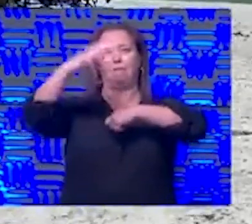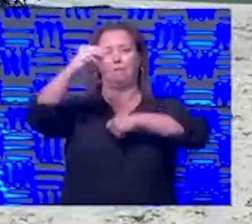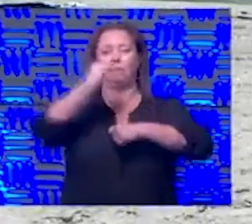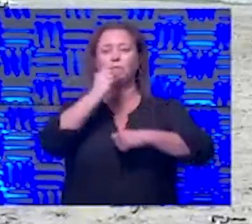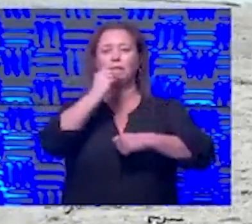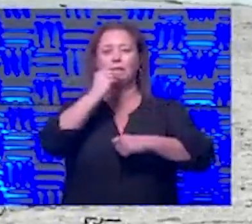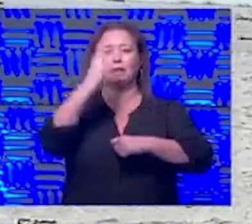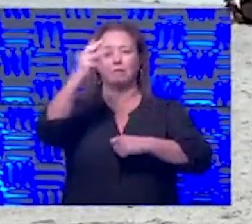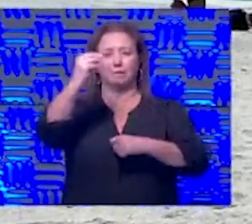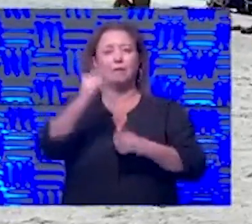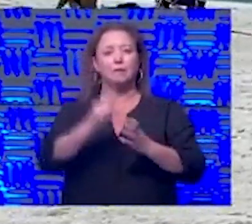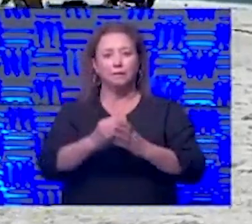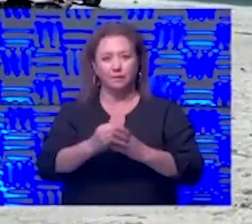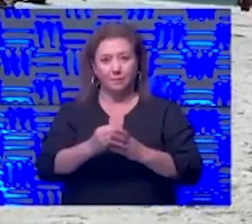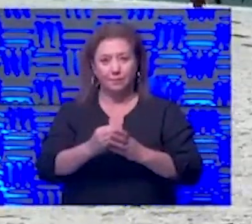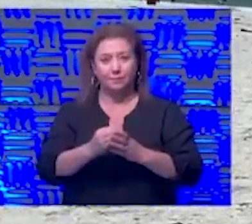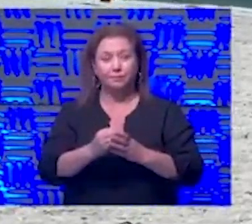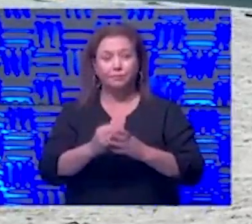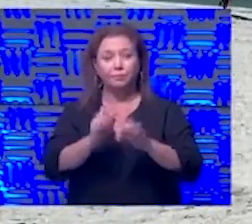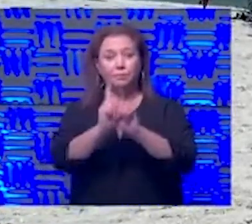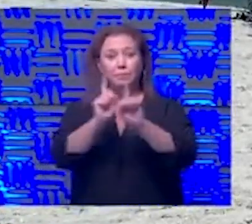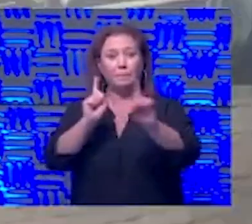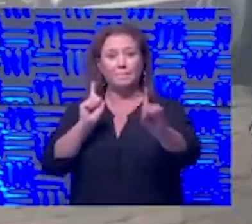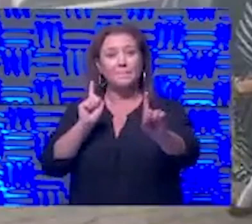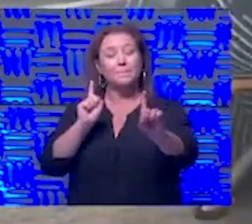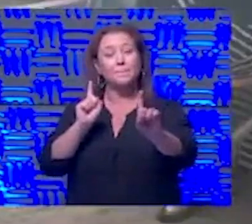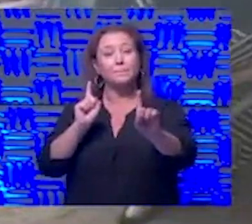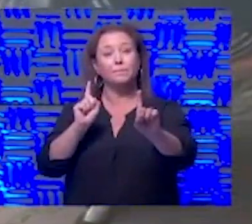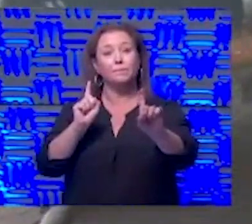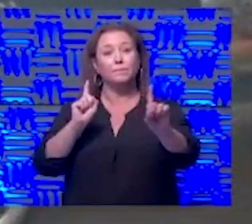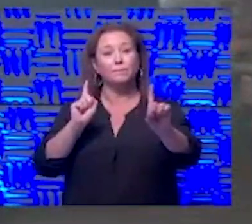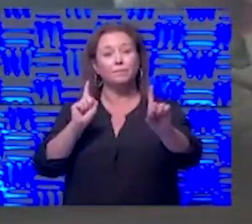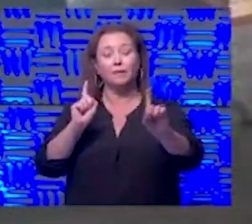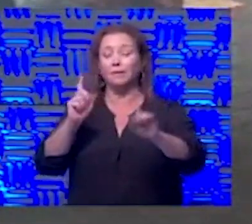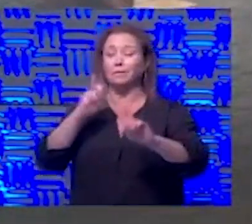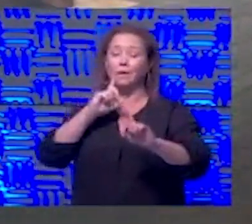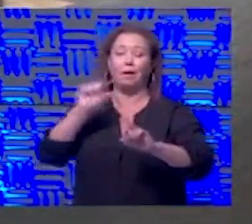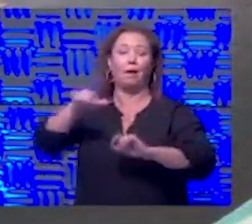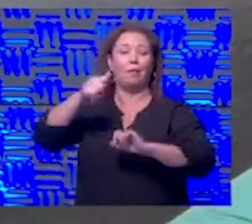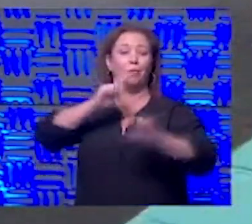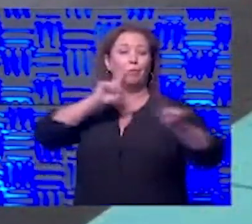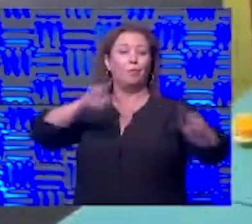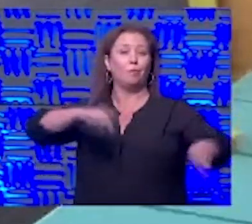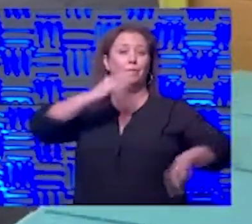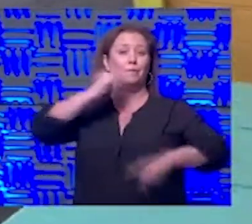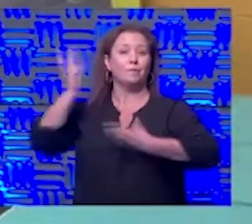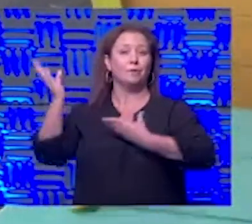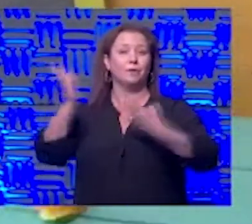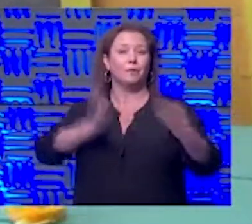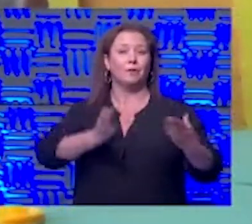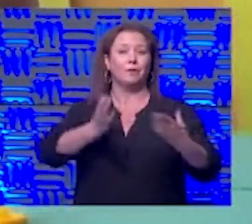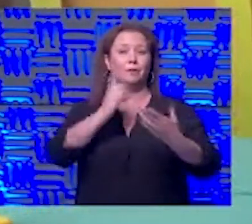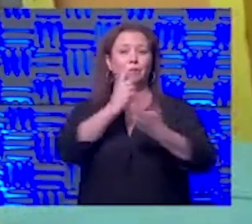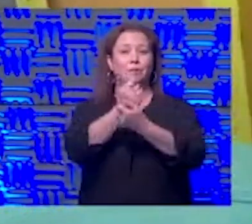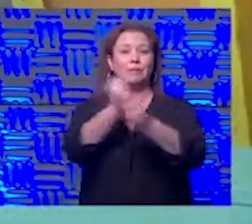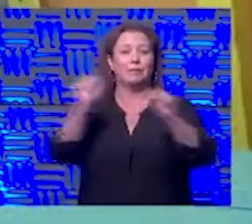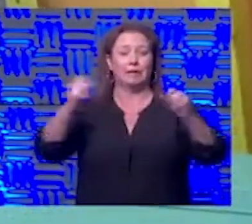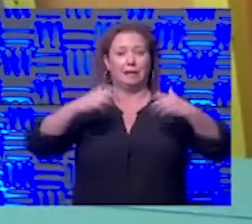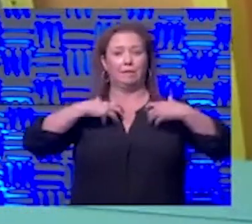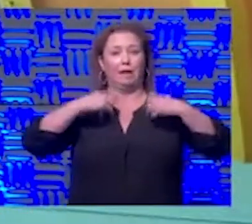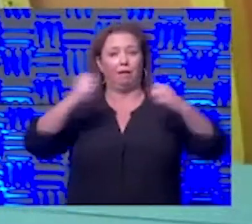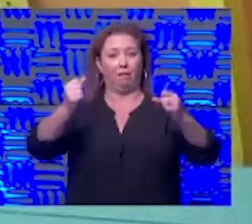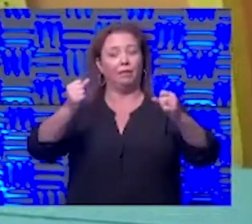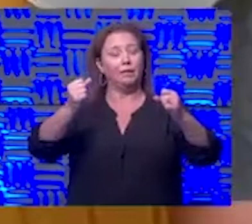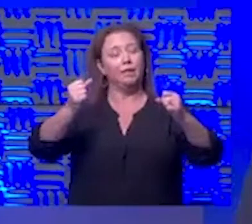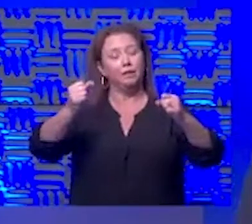outdoors and physically distanced, so that was good, and the rest of the time was just takeout. So really tried to continue the safe, healthy practices that we're doing